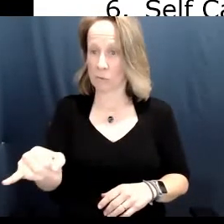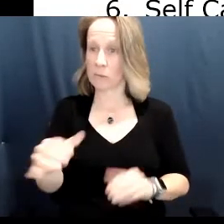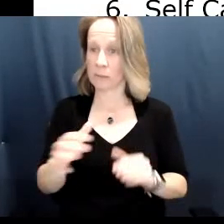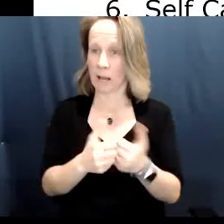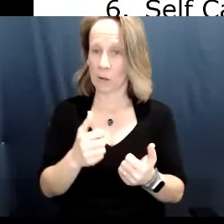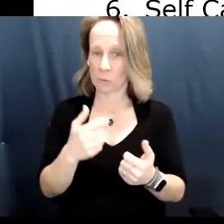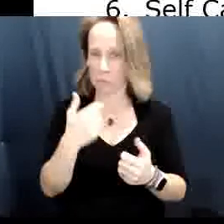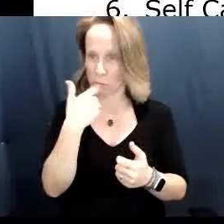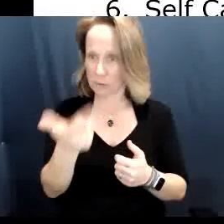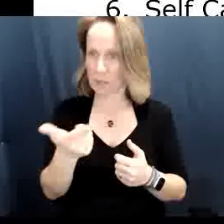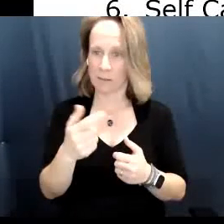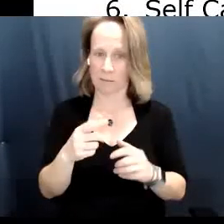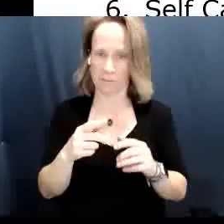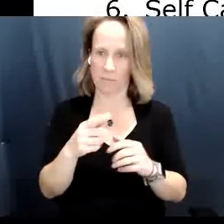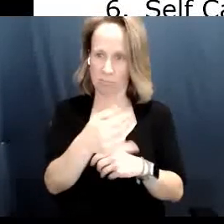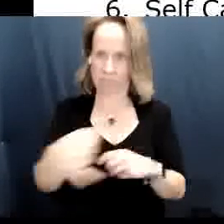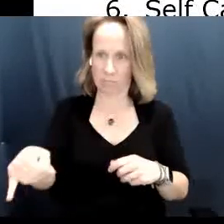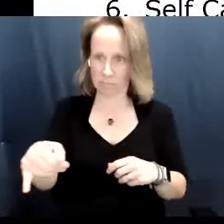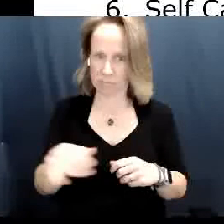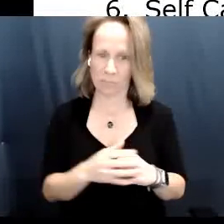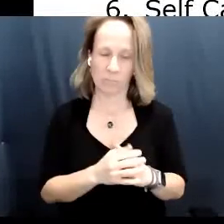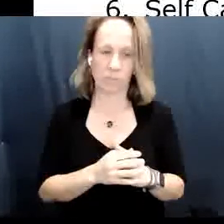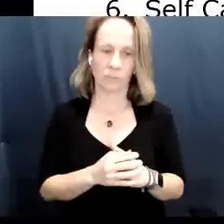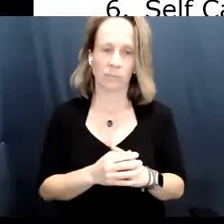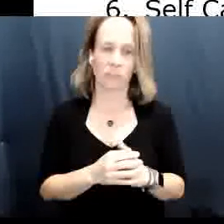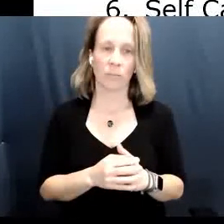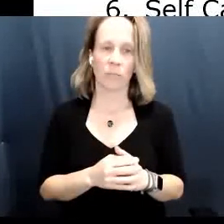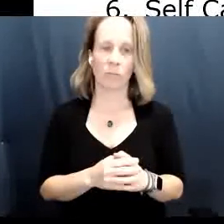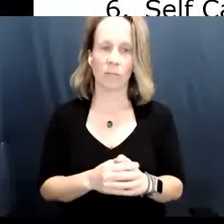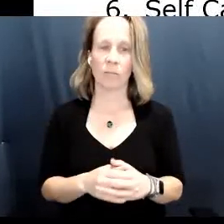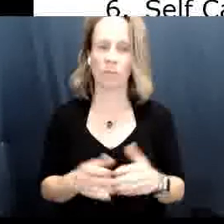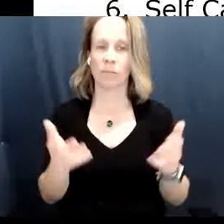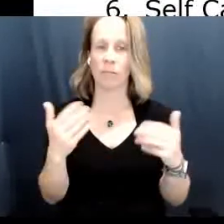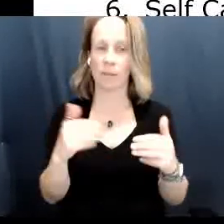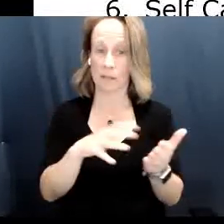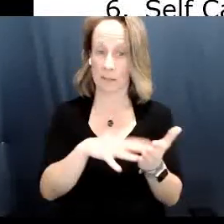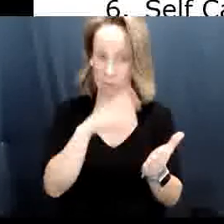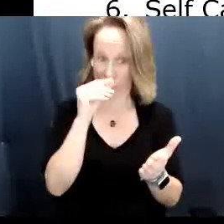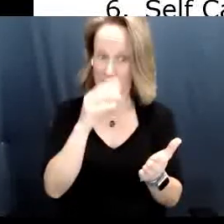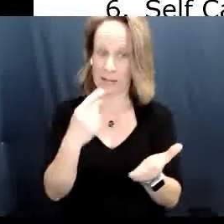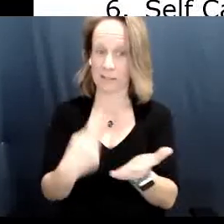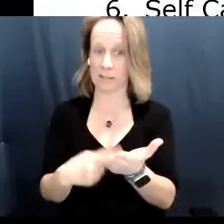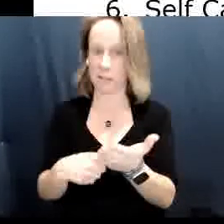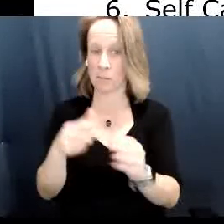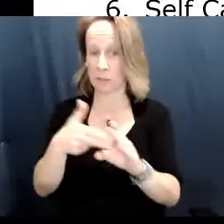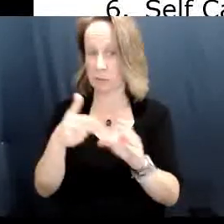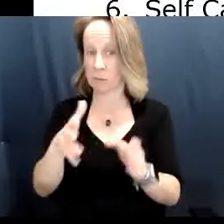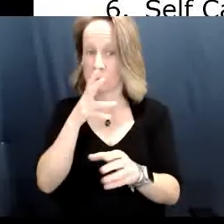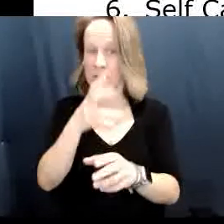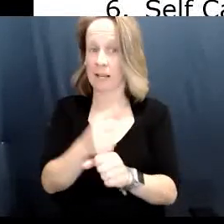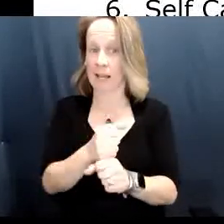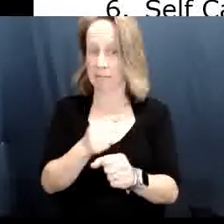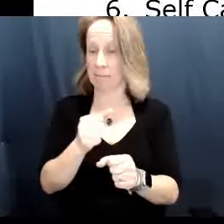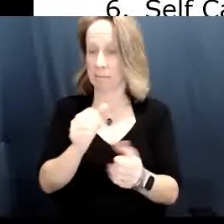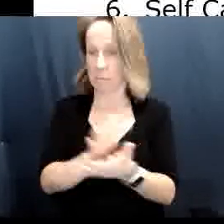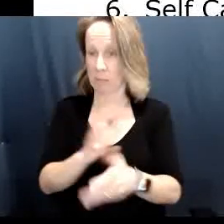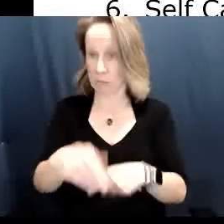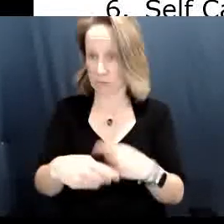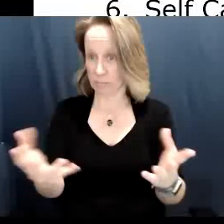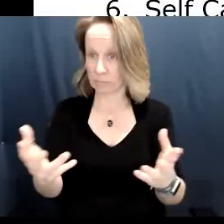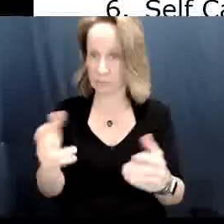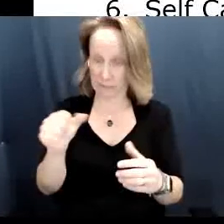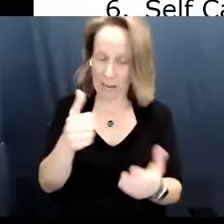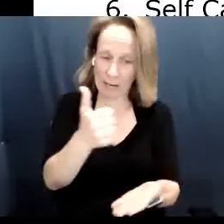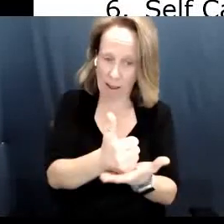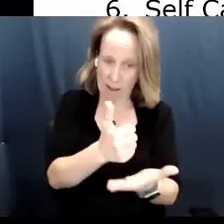The learning and discussion is the content and education of the group. By encouraging discussion, the facilitators can help participants connect